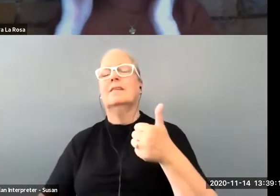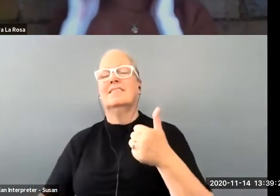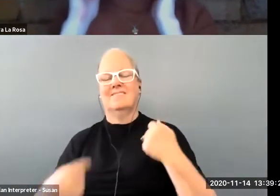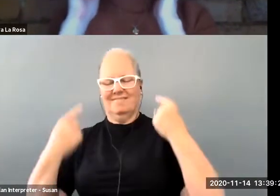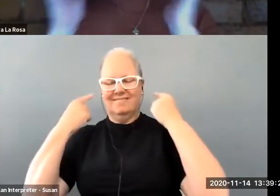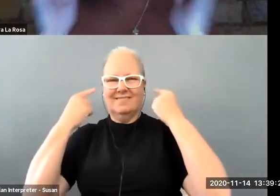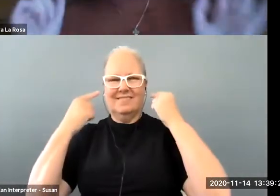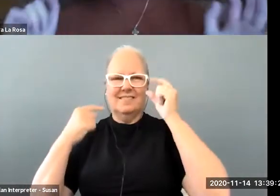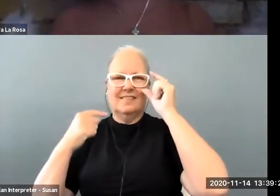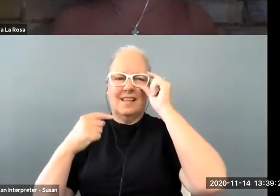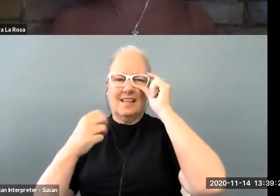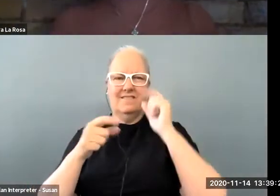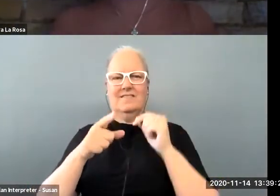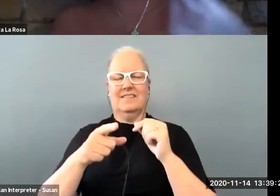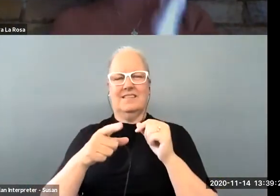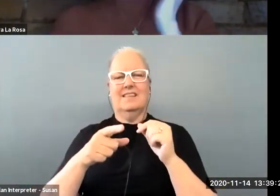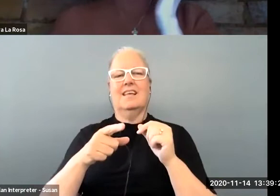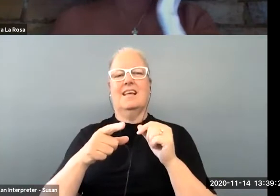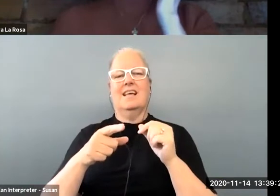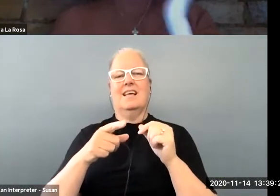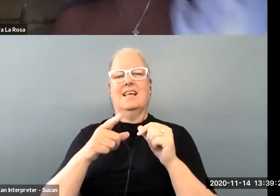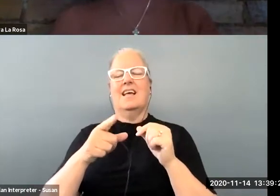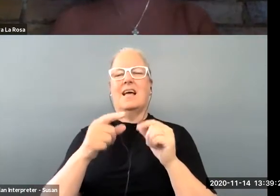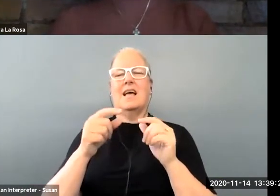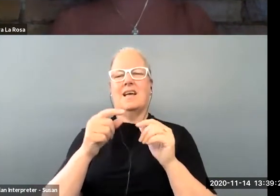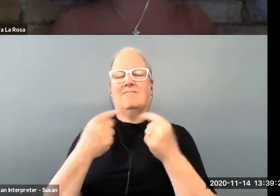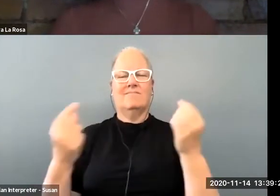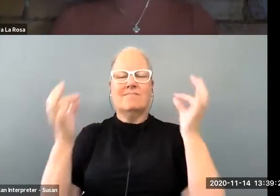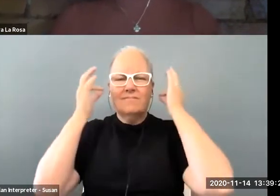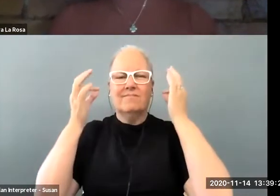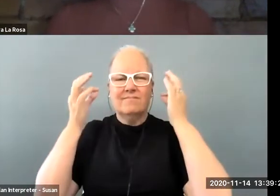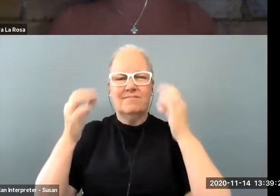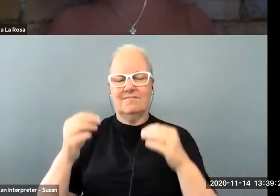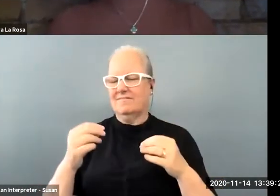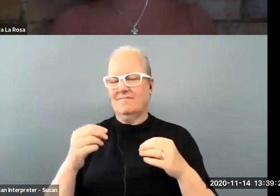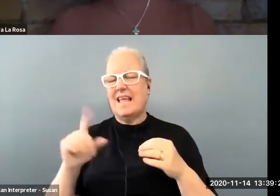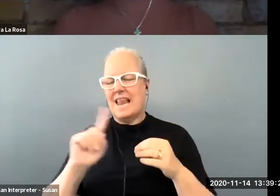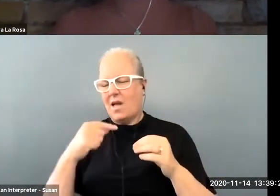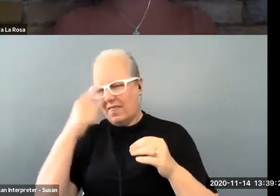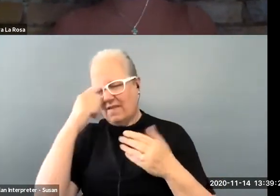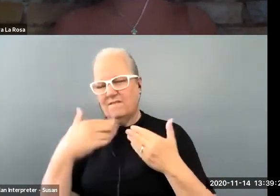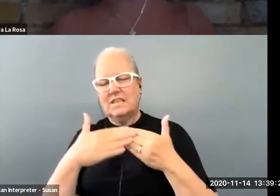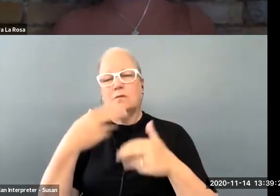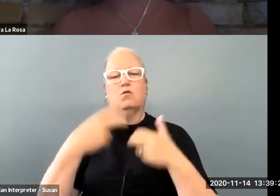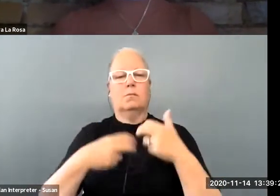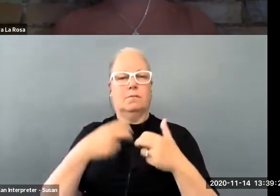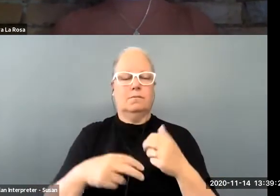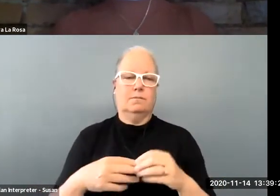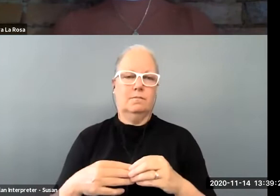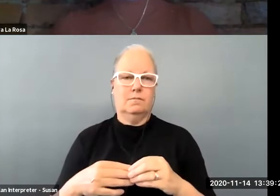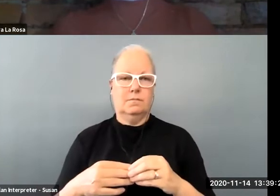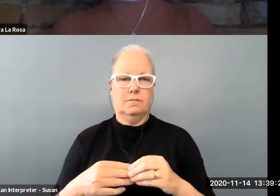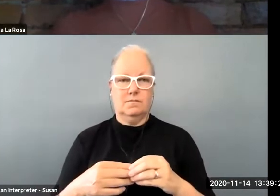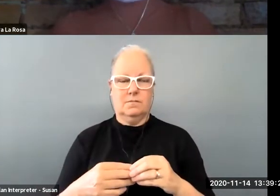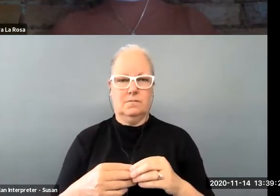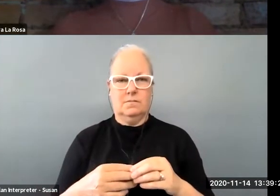I've got AirPods, and as much as I love Apple, they can be a nightmare, but I think I've just got to the bottom of it. I'm actually floating around Ngunnawal